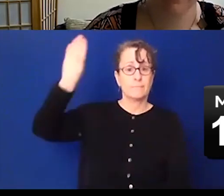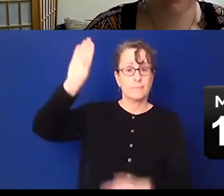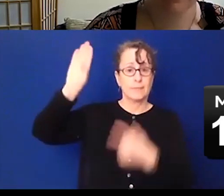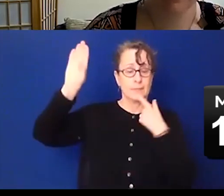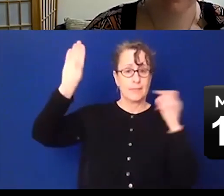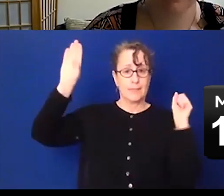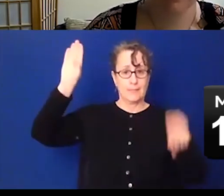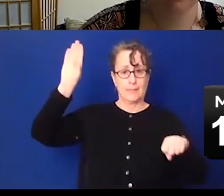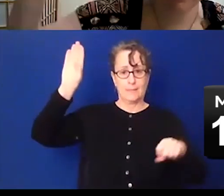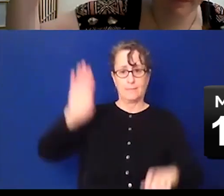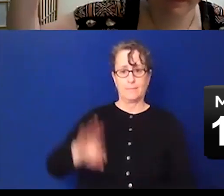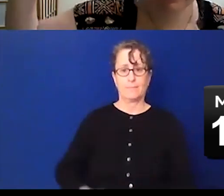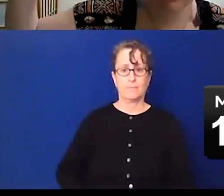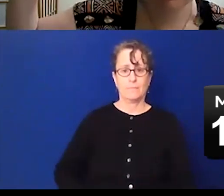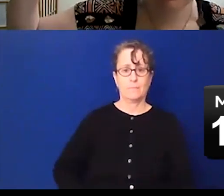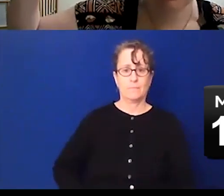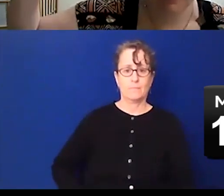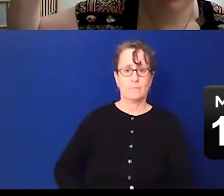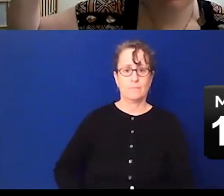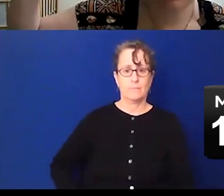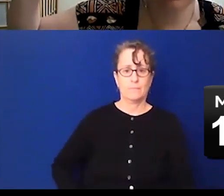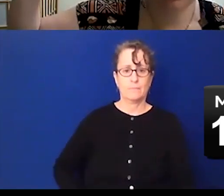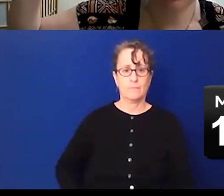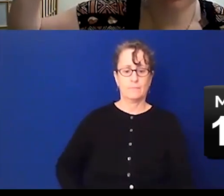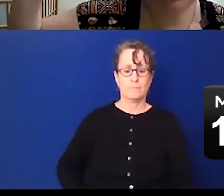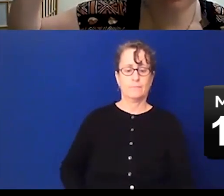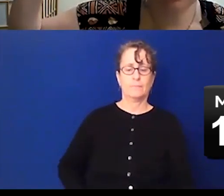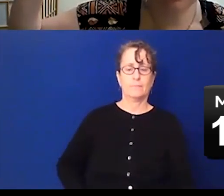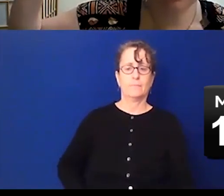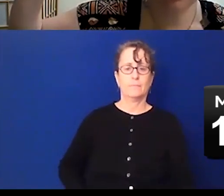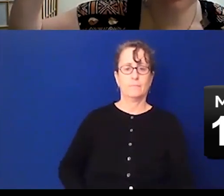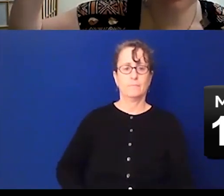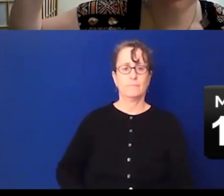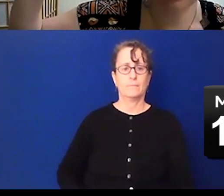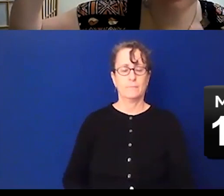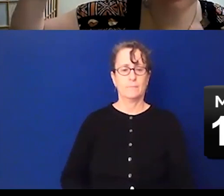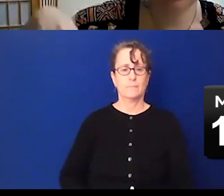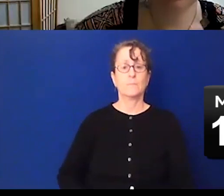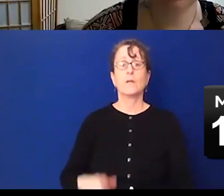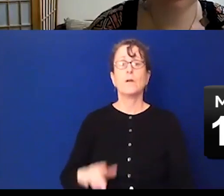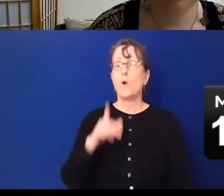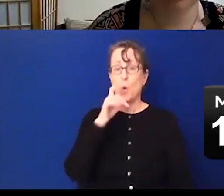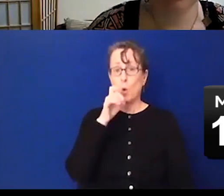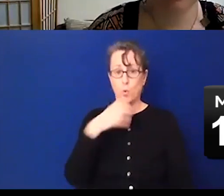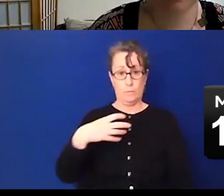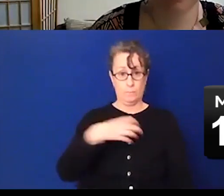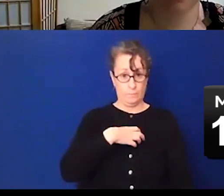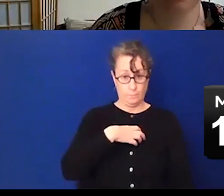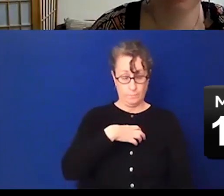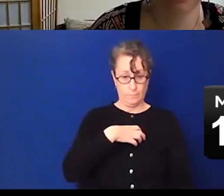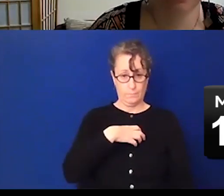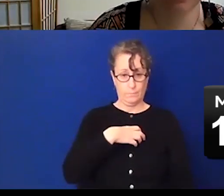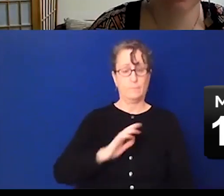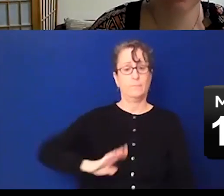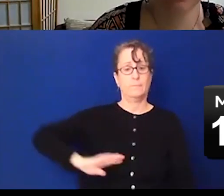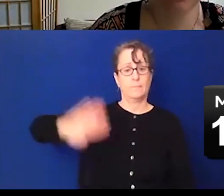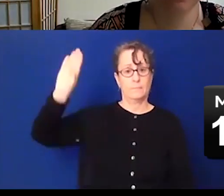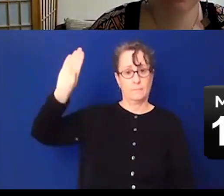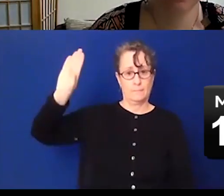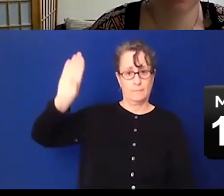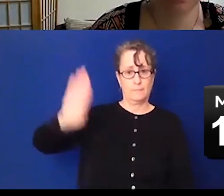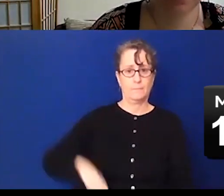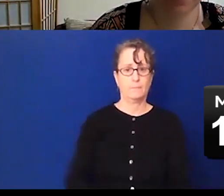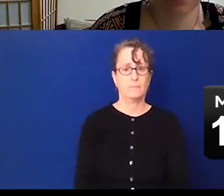hand and say aye. Aye. Aye. All not in favor of the third motion, please raise your